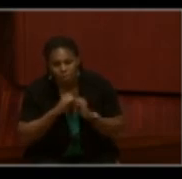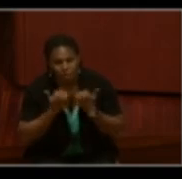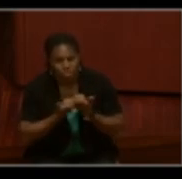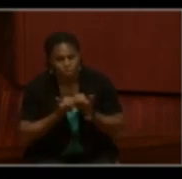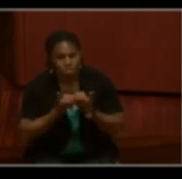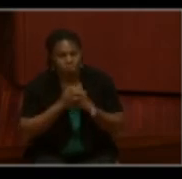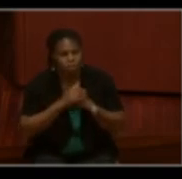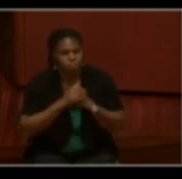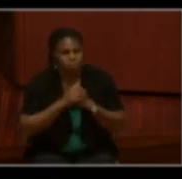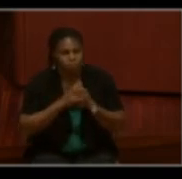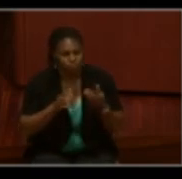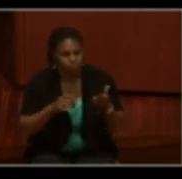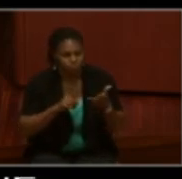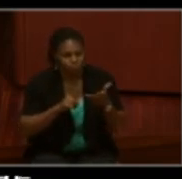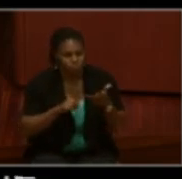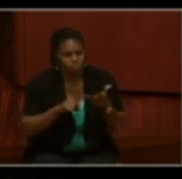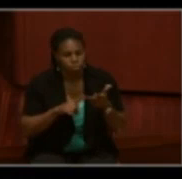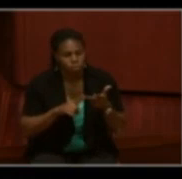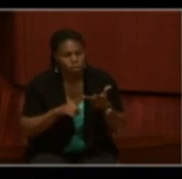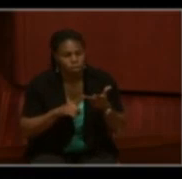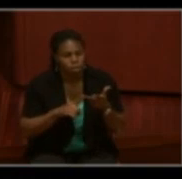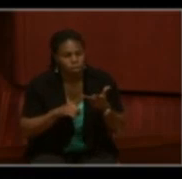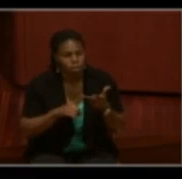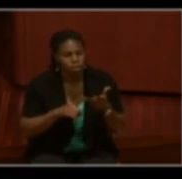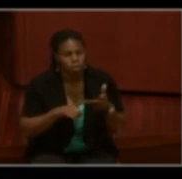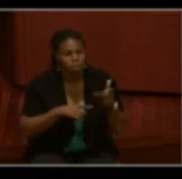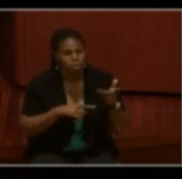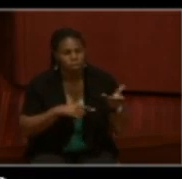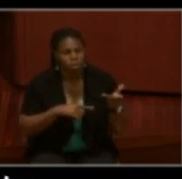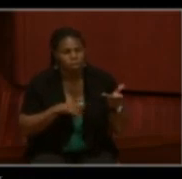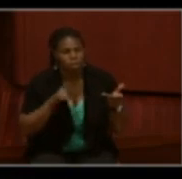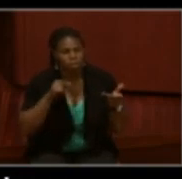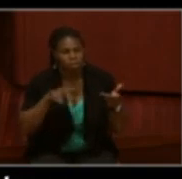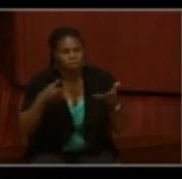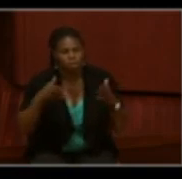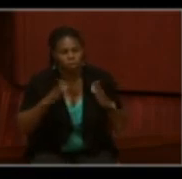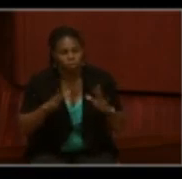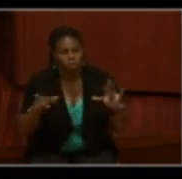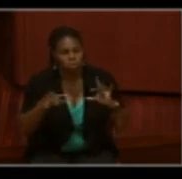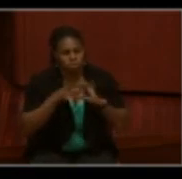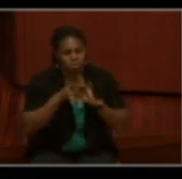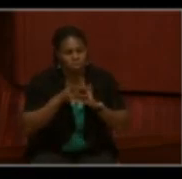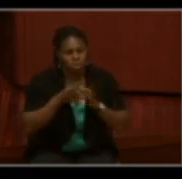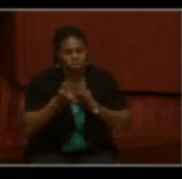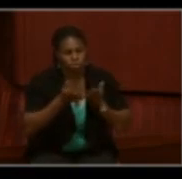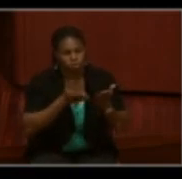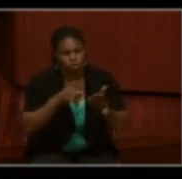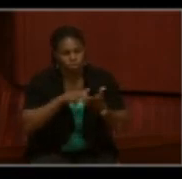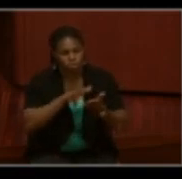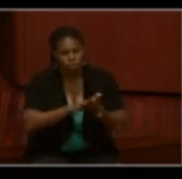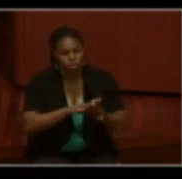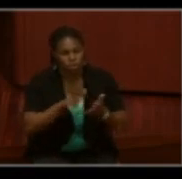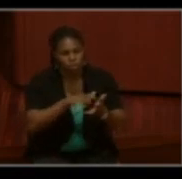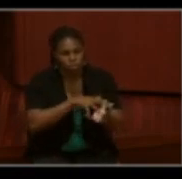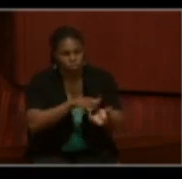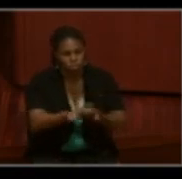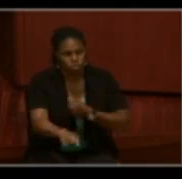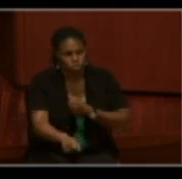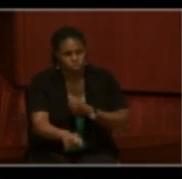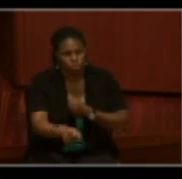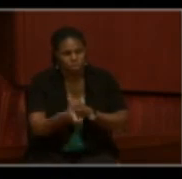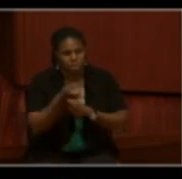Thank you. Our next question is there a way to piece together service records that were destroyed in